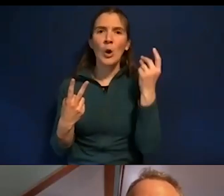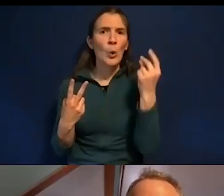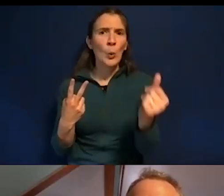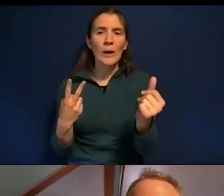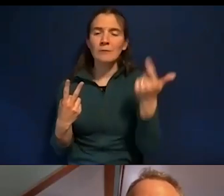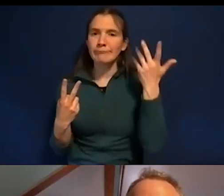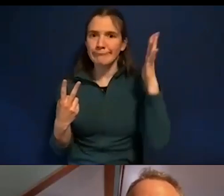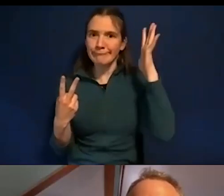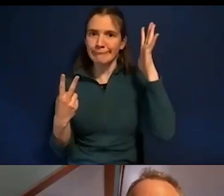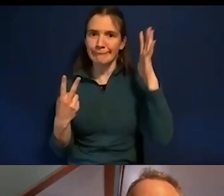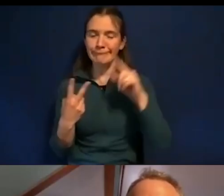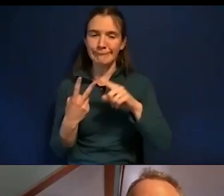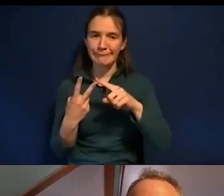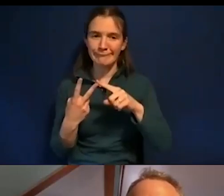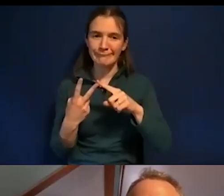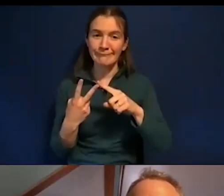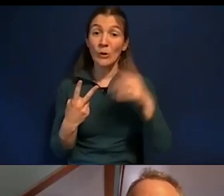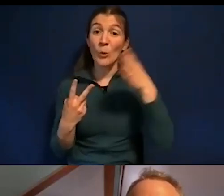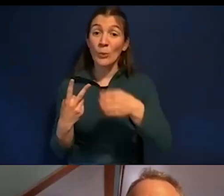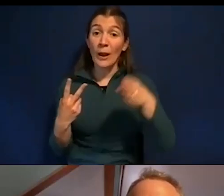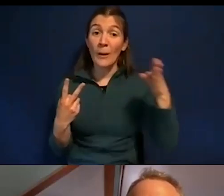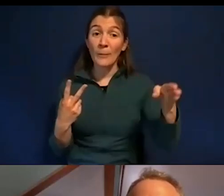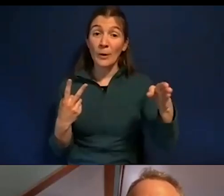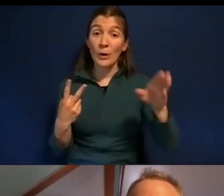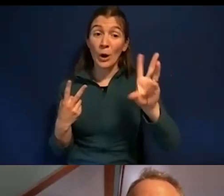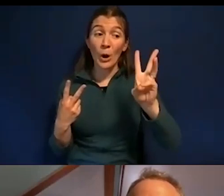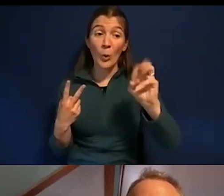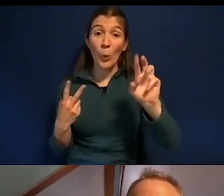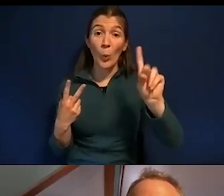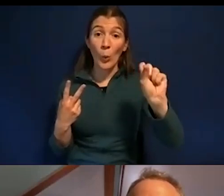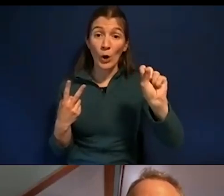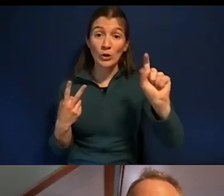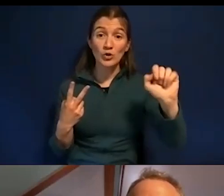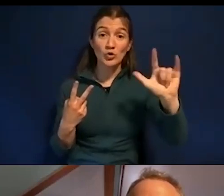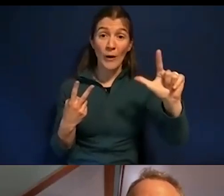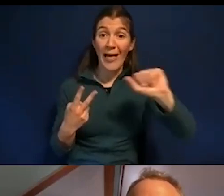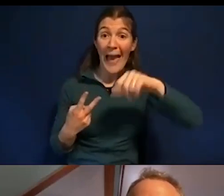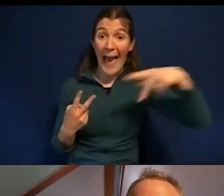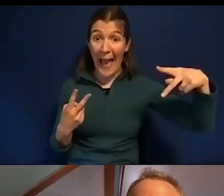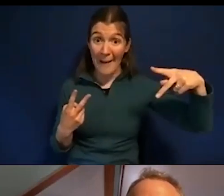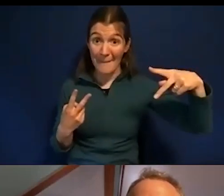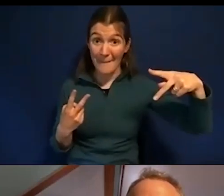really quick shout out, which is to the Brattleboro Words Trail app.